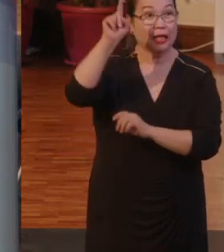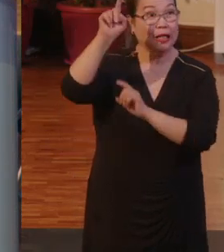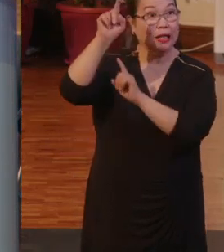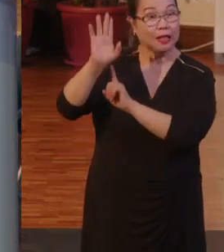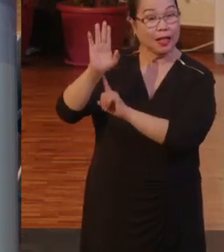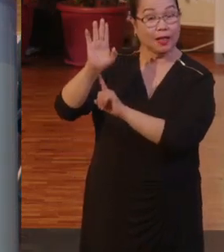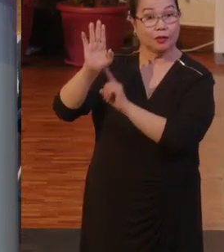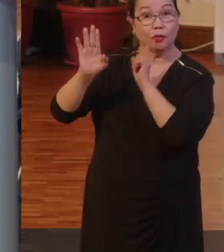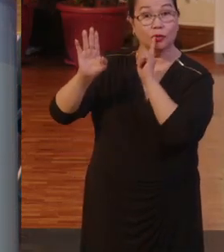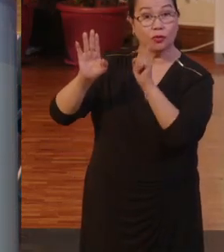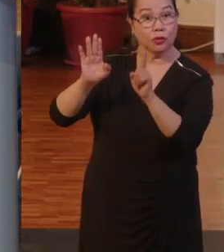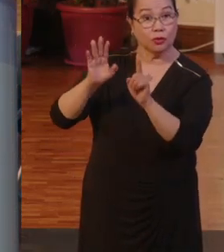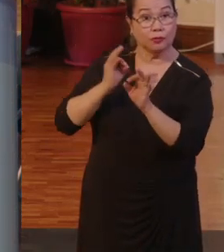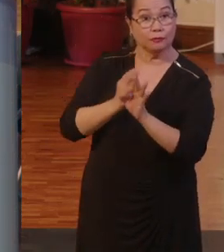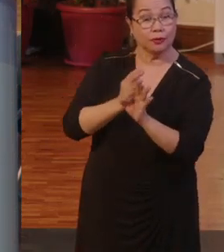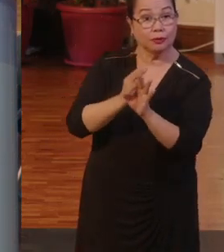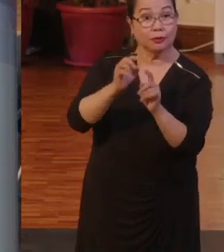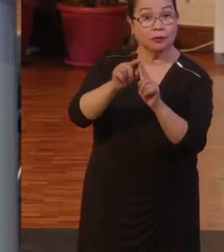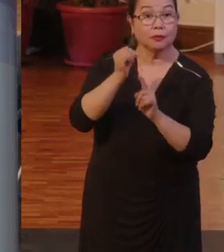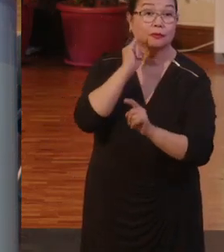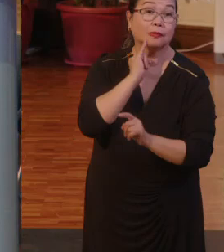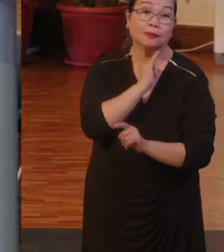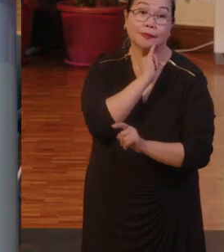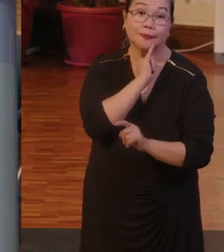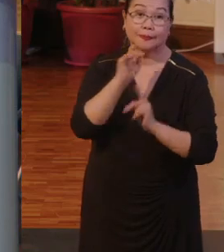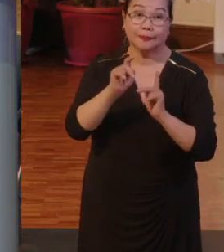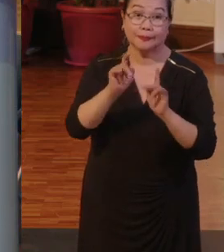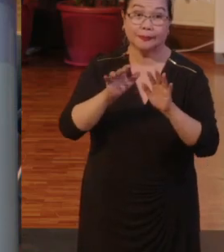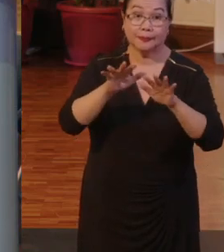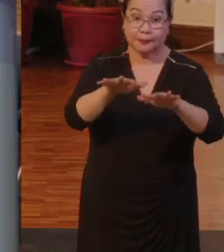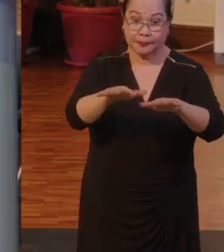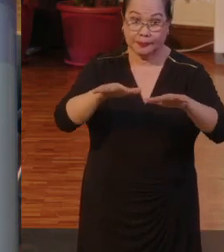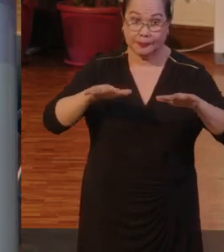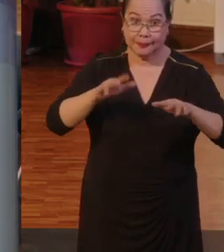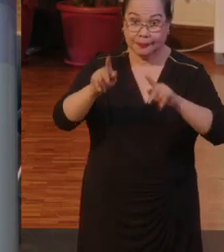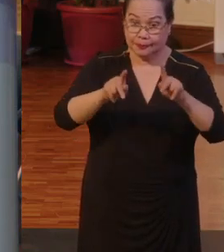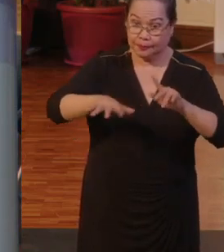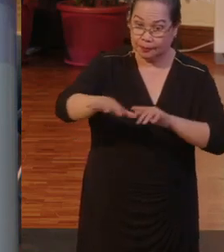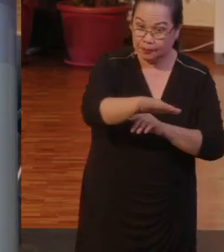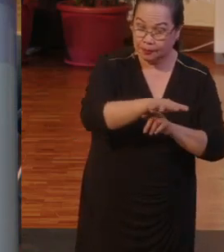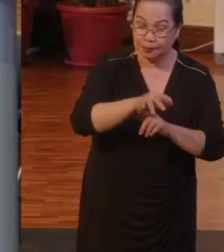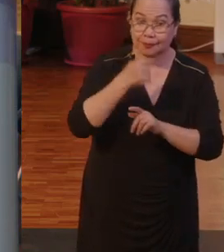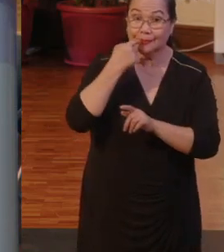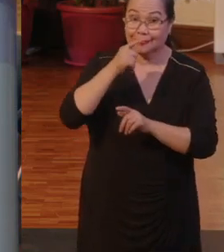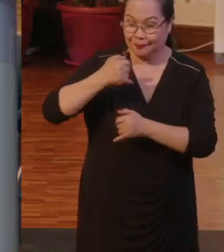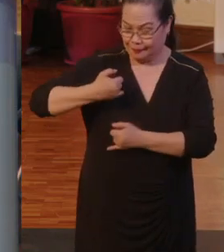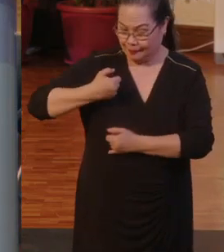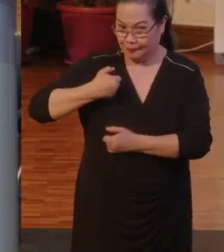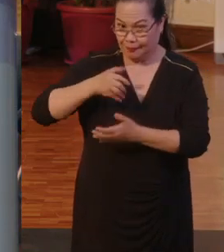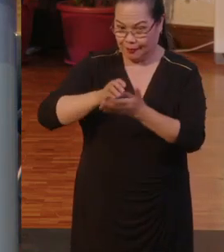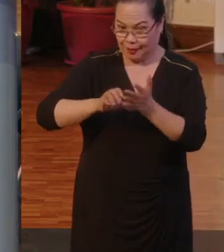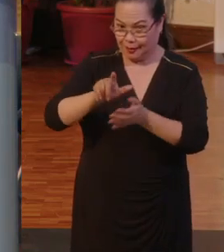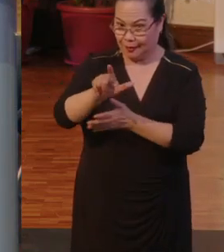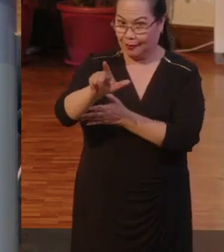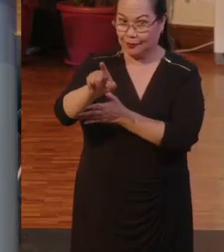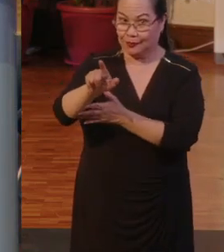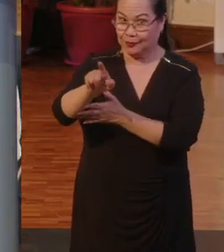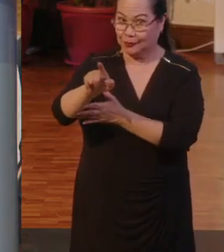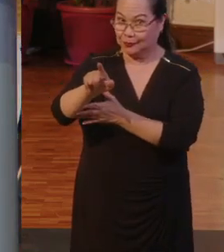ating Panginoon sa Israel sa kanilang nakaraan. Sinabi niya sa Joshua chapter 21 verses